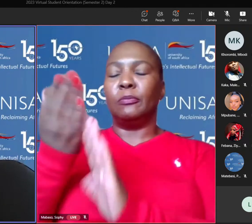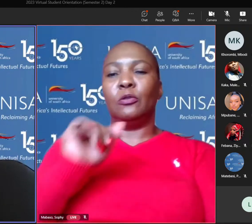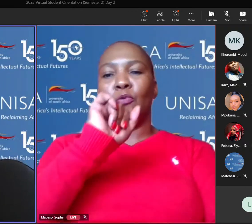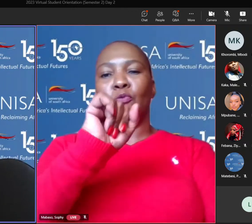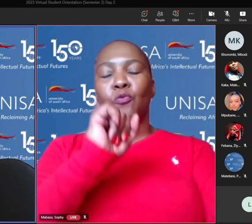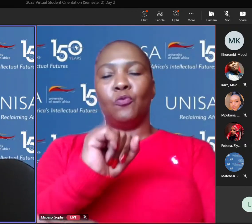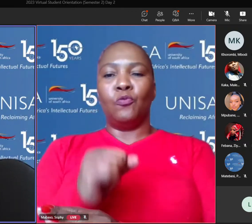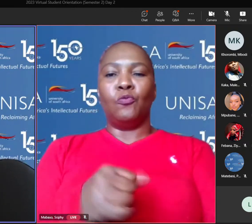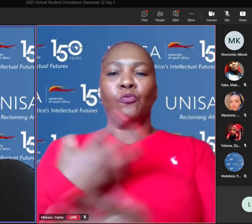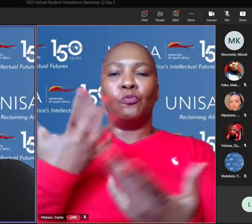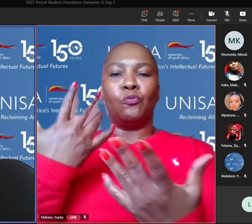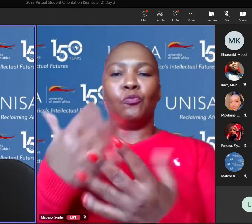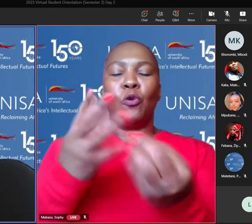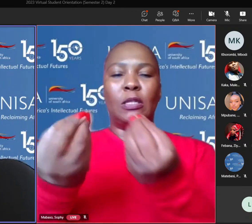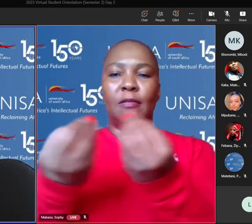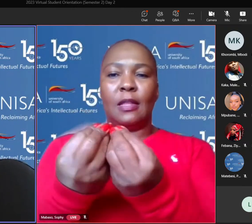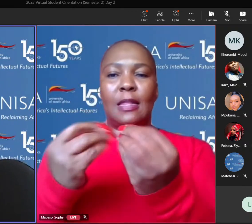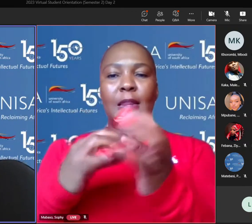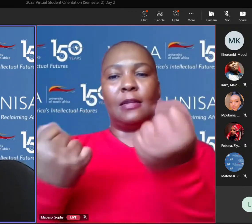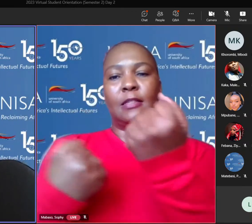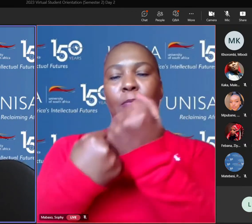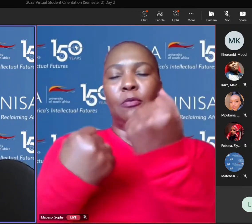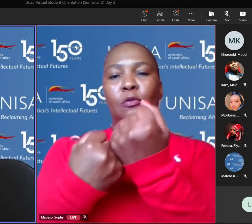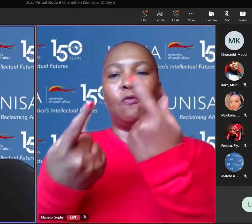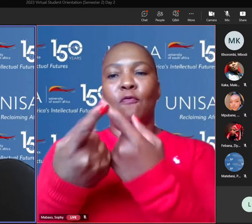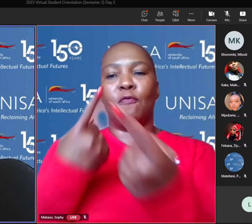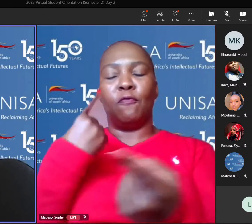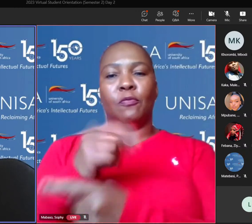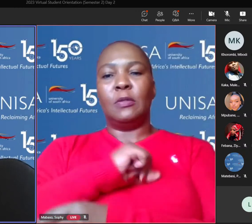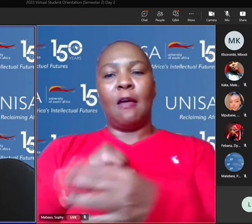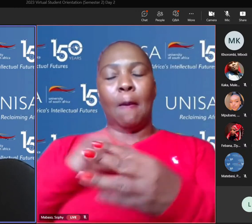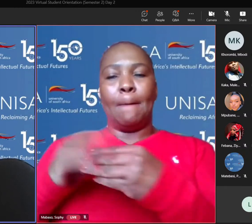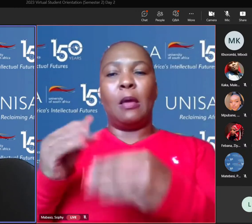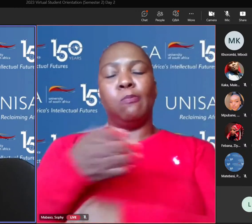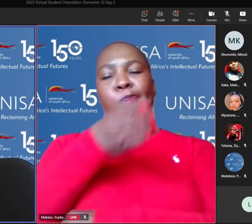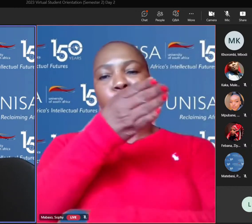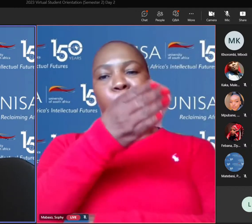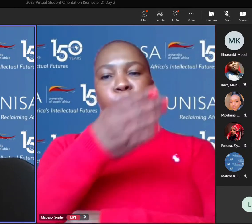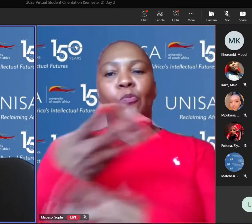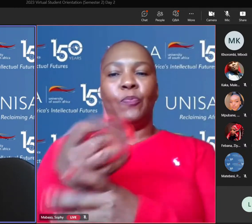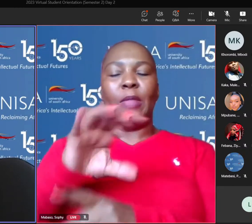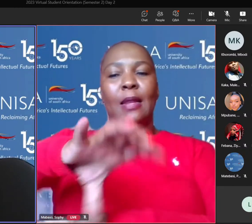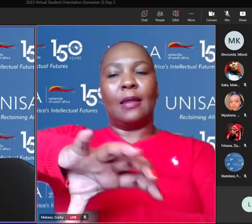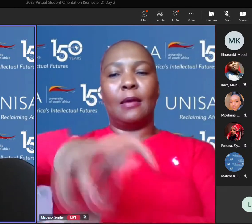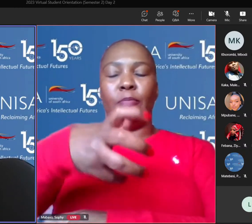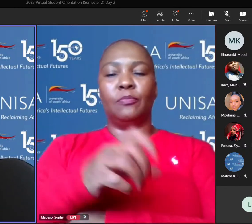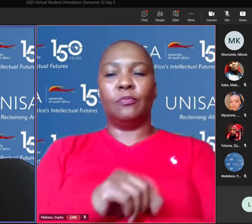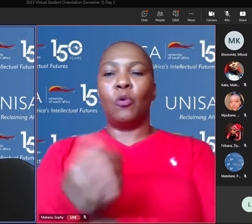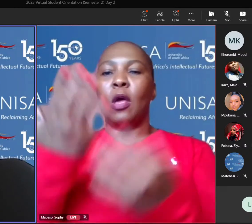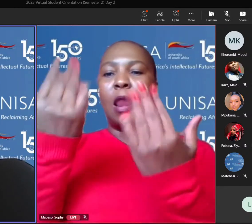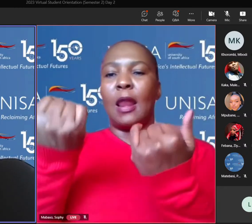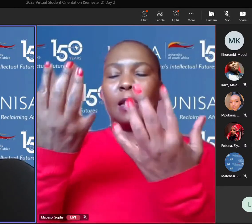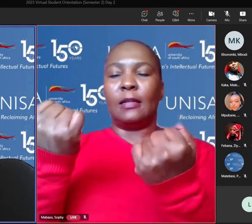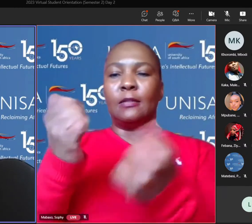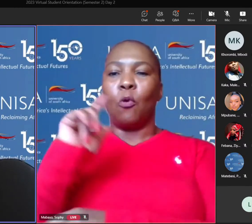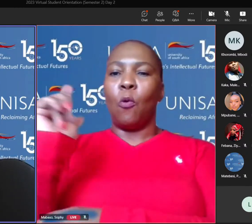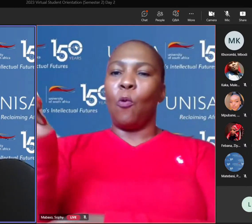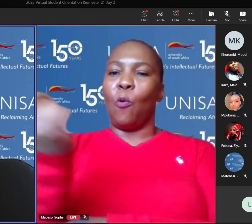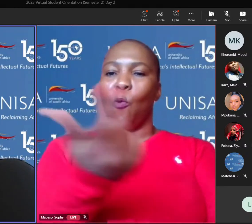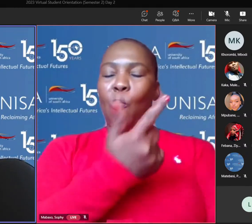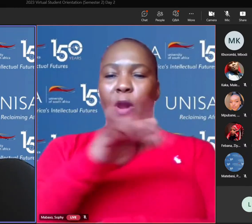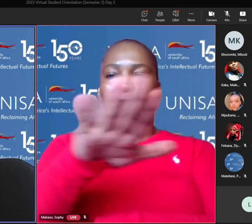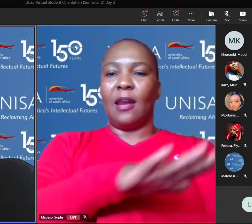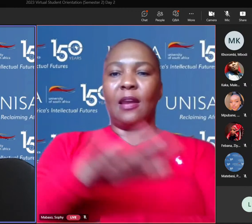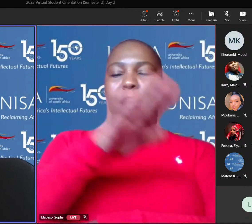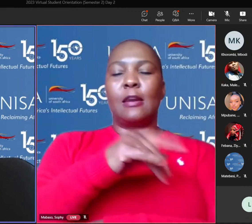get support from the colleagues that are right there on campus. We've got experts in all sorts of areas that you can easily